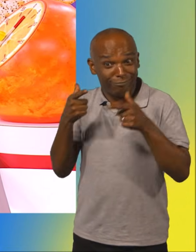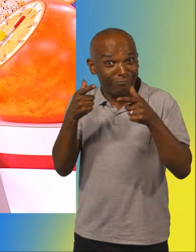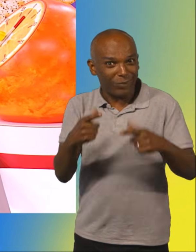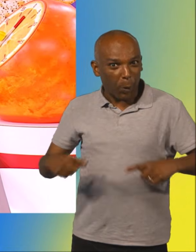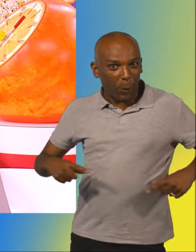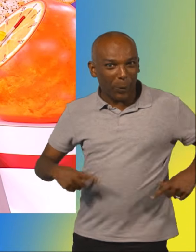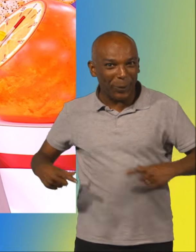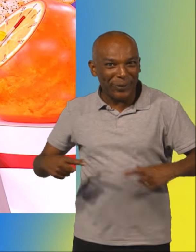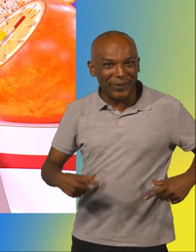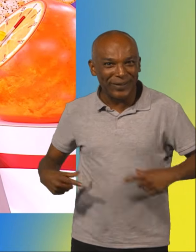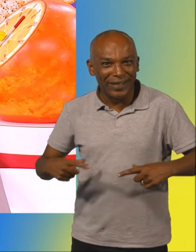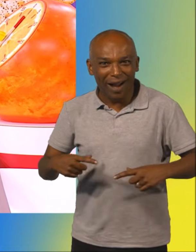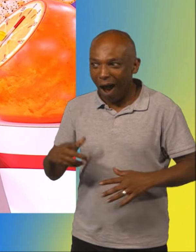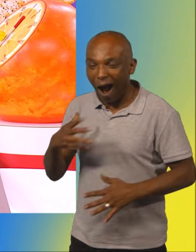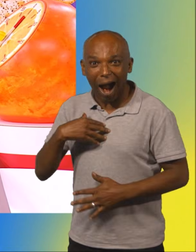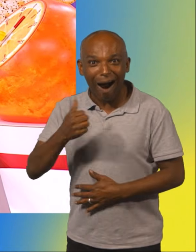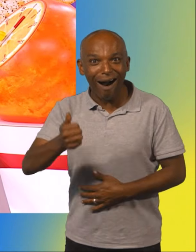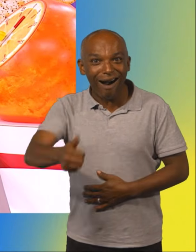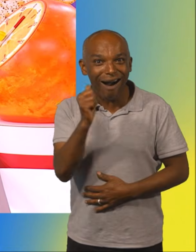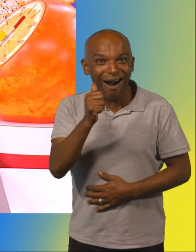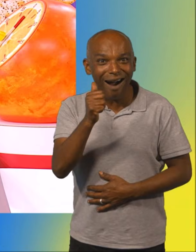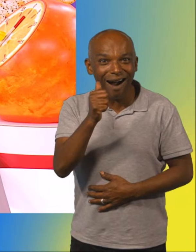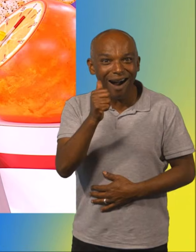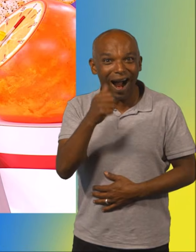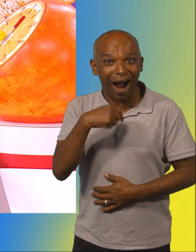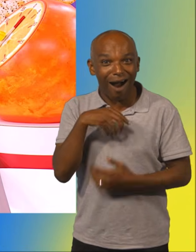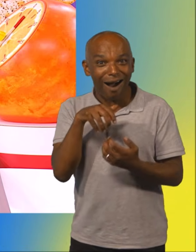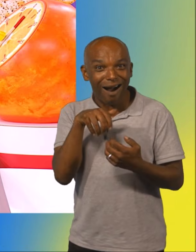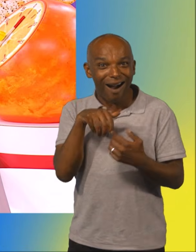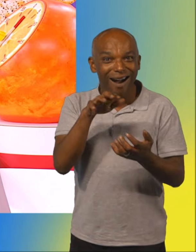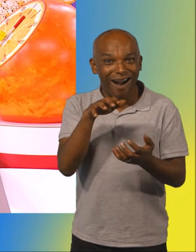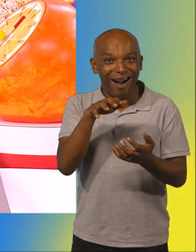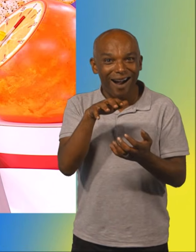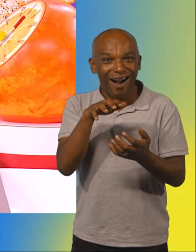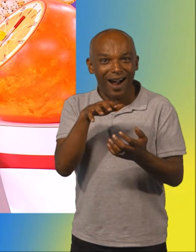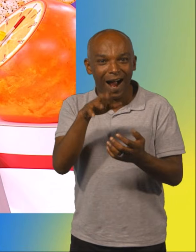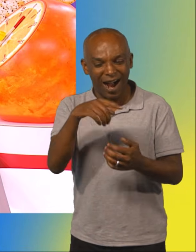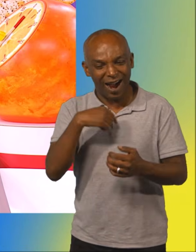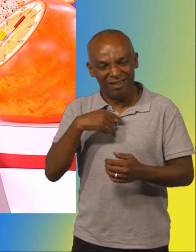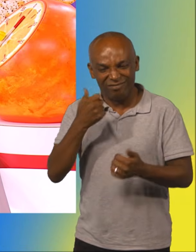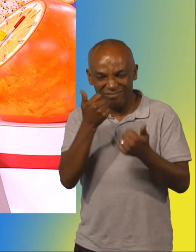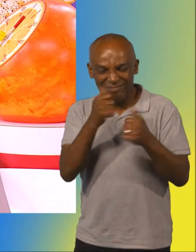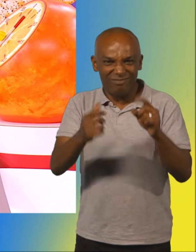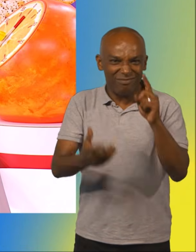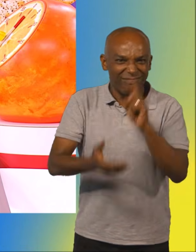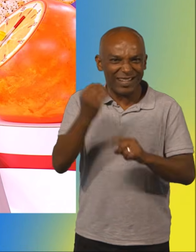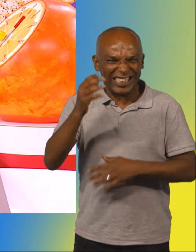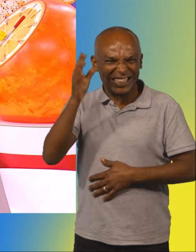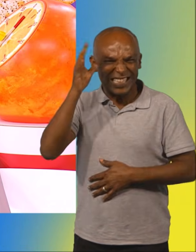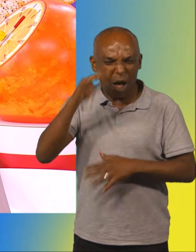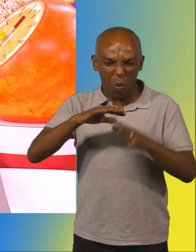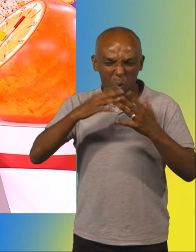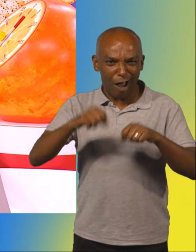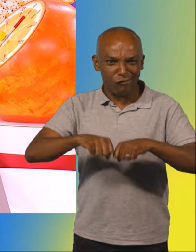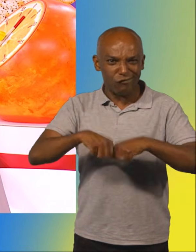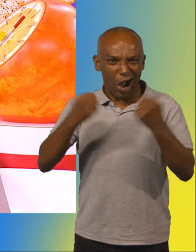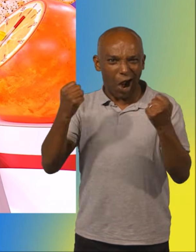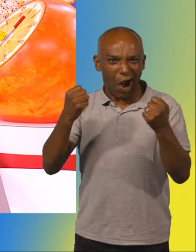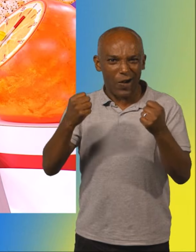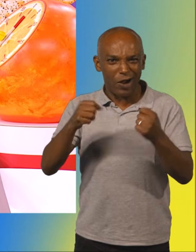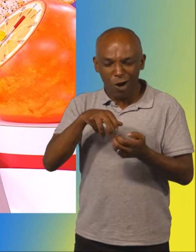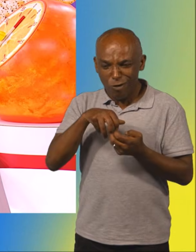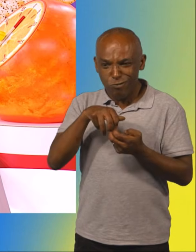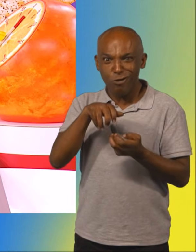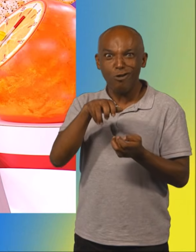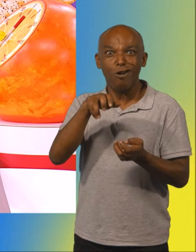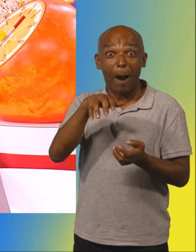I know. I'll huff and I'll puff and I'll attempt the silly world record for blowing the biggest bubbles